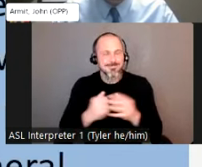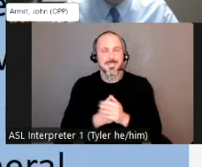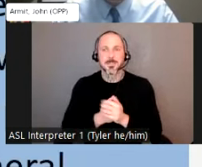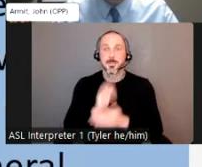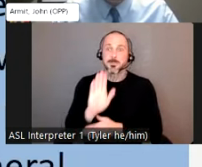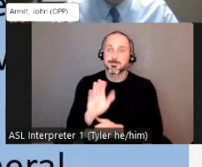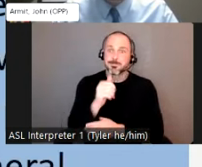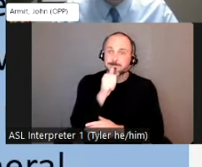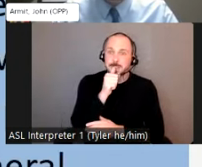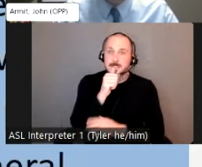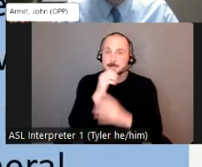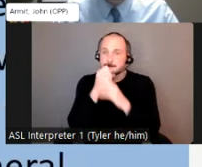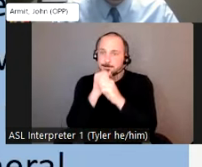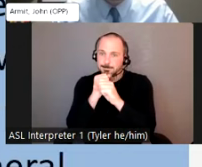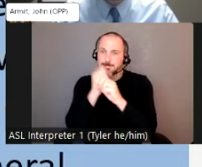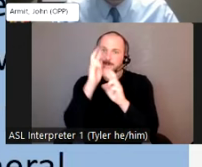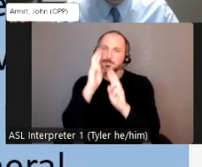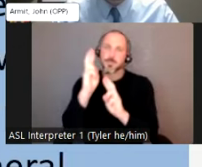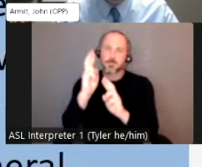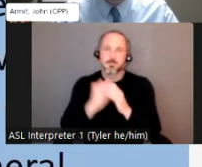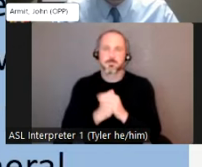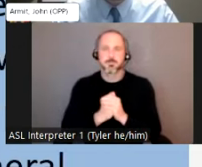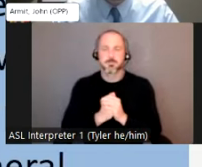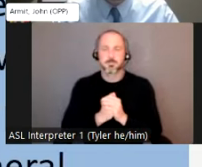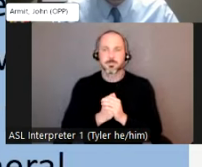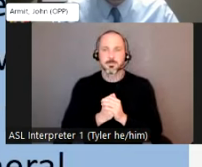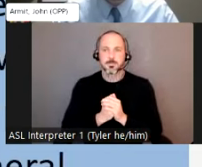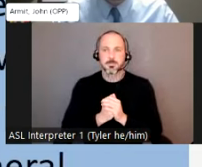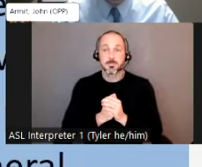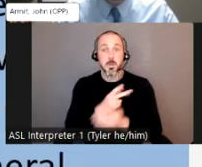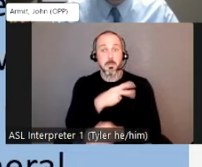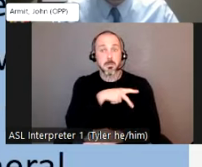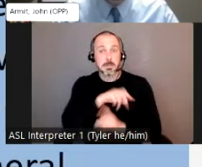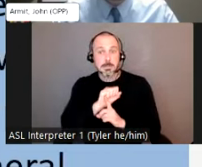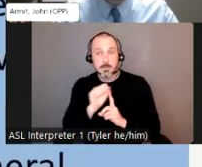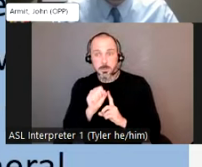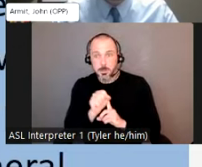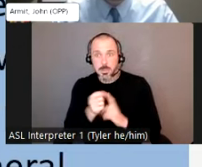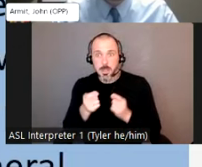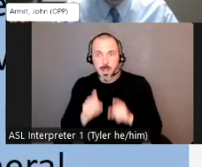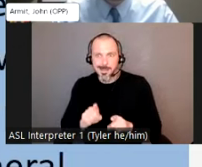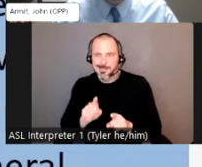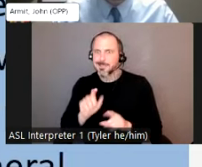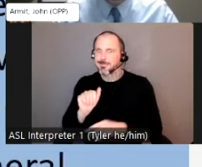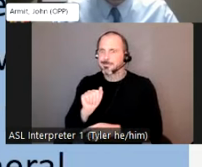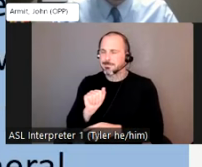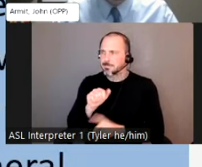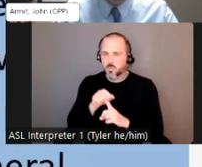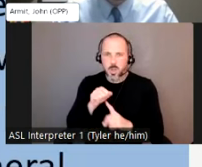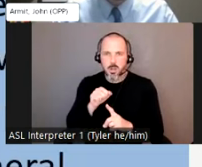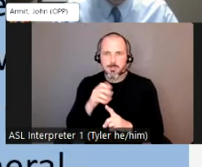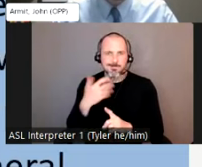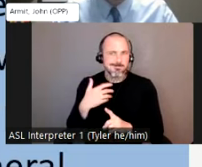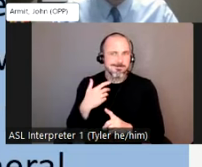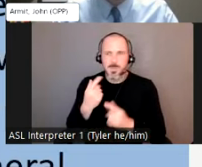So if you do have a personal situation, please reach out to us and we can connect you with the appropriate resources and